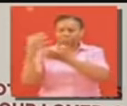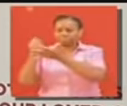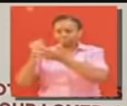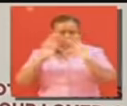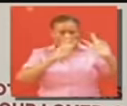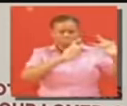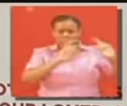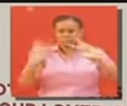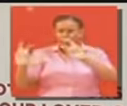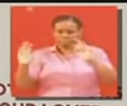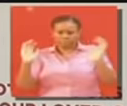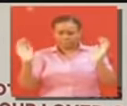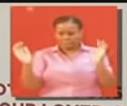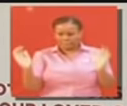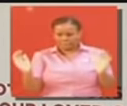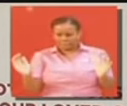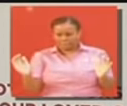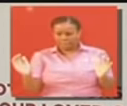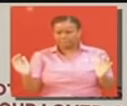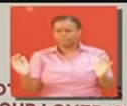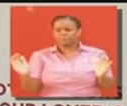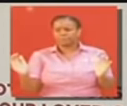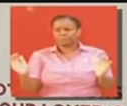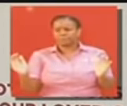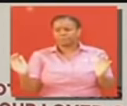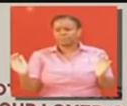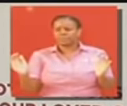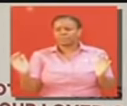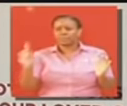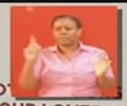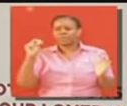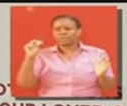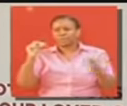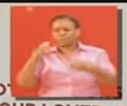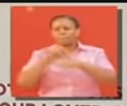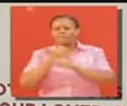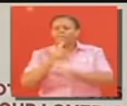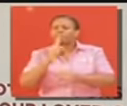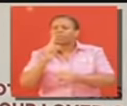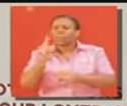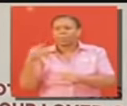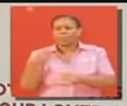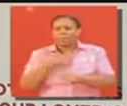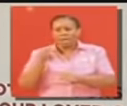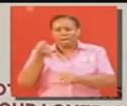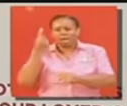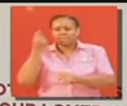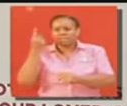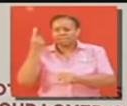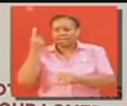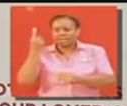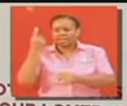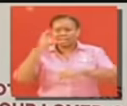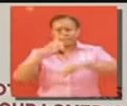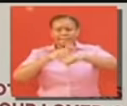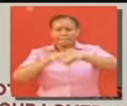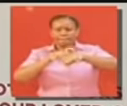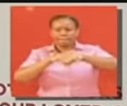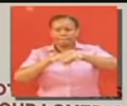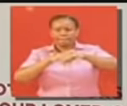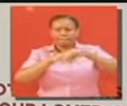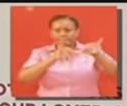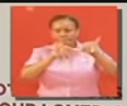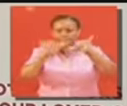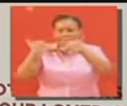to get an understanding of temporal patterns in disease occurrence. So the EpiCoV, while it comes from a